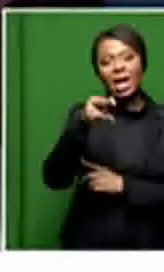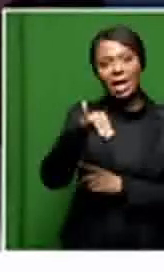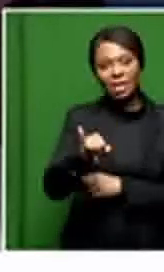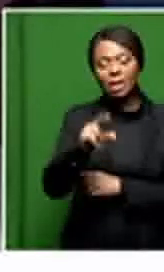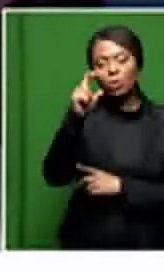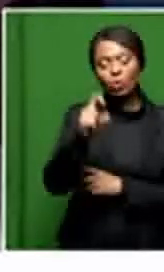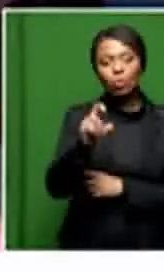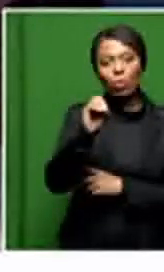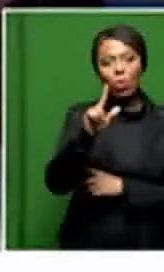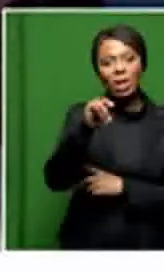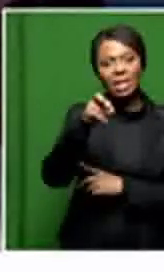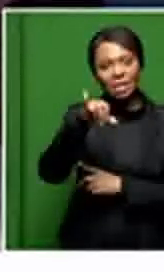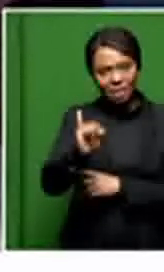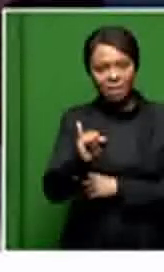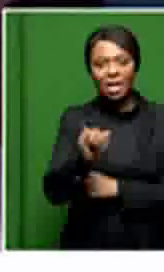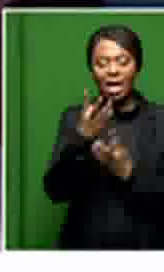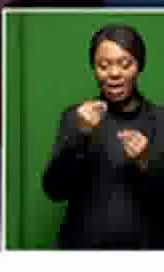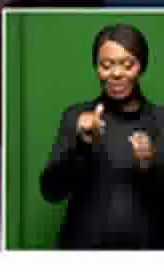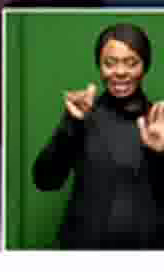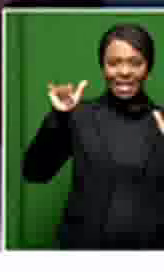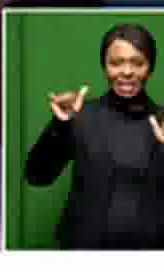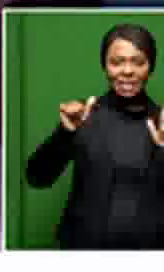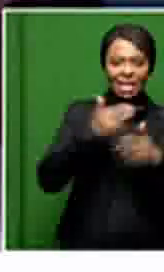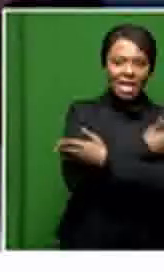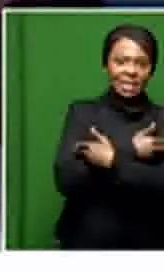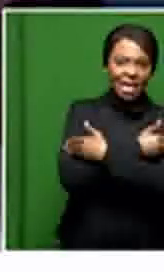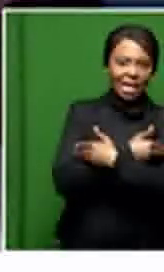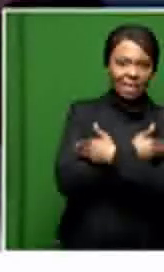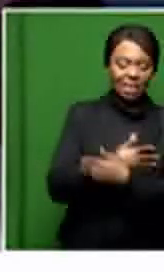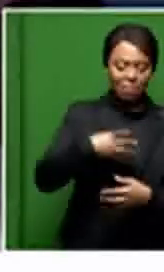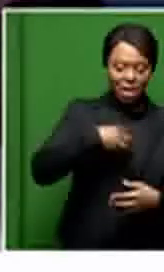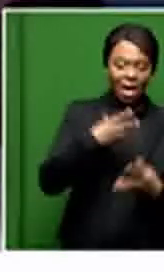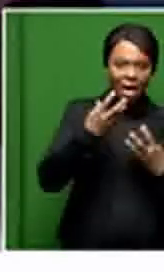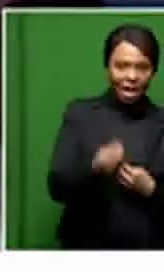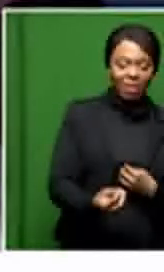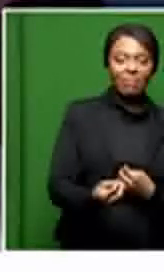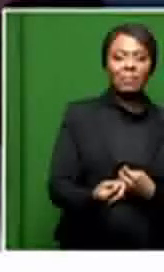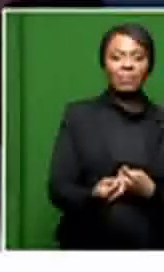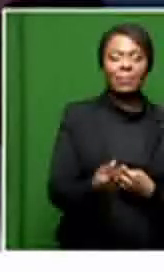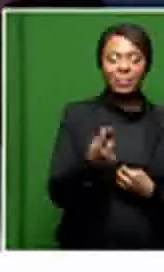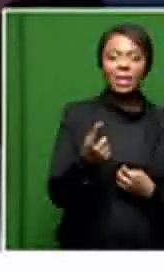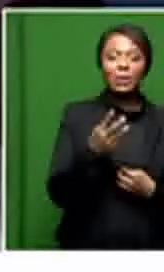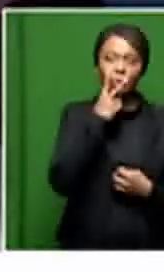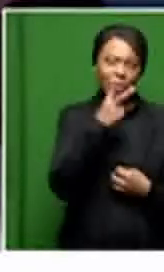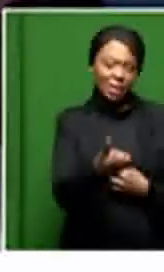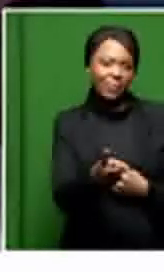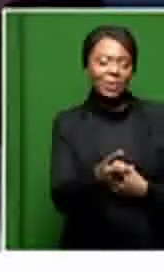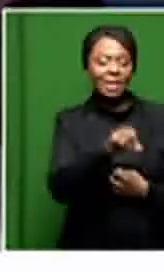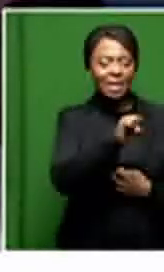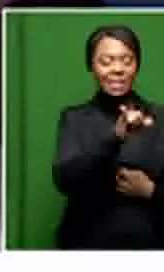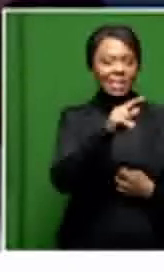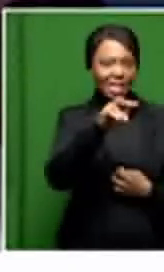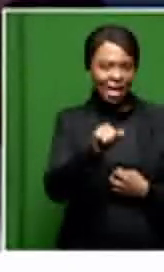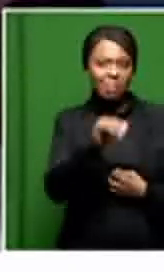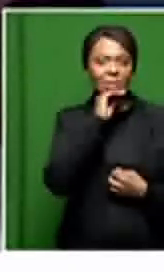We have a photograph of him wearing the number 6 jersey. And so this idea that, somehow Siya Kolisi is a product